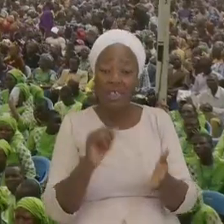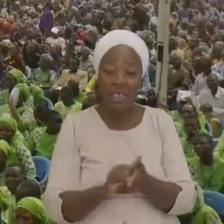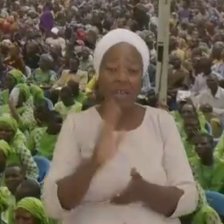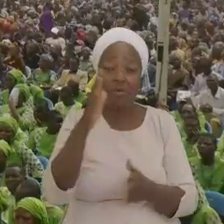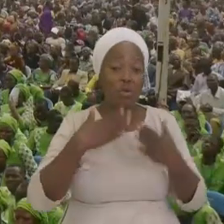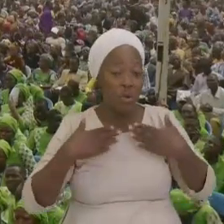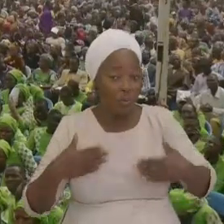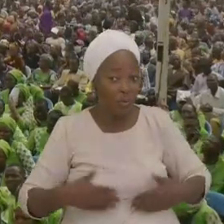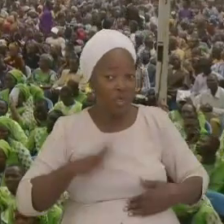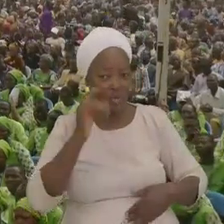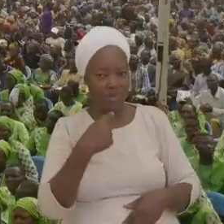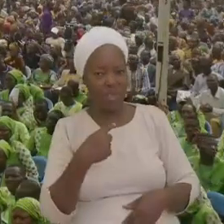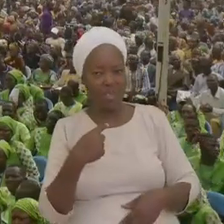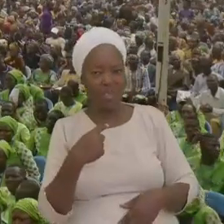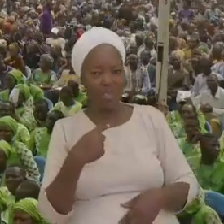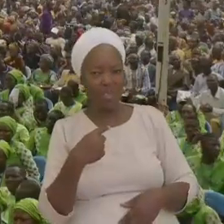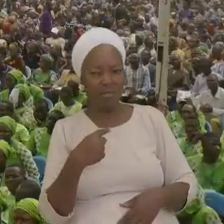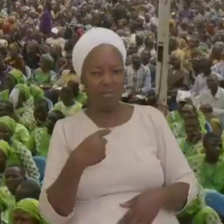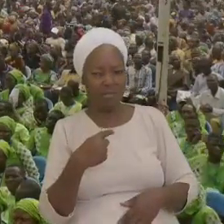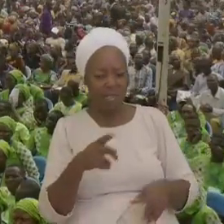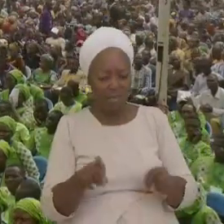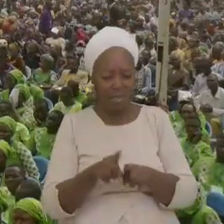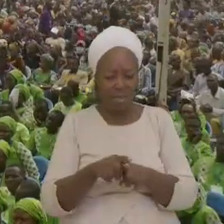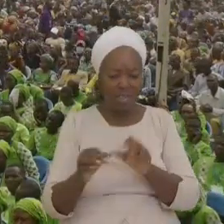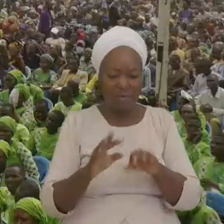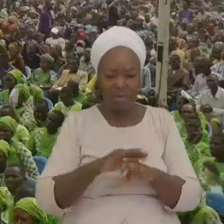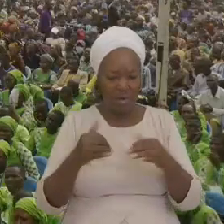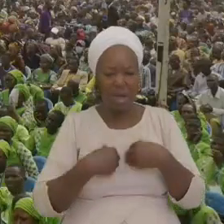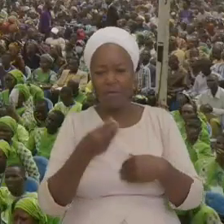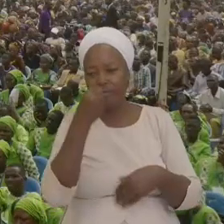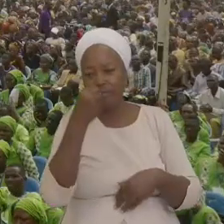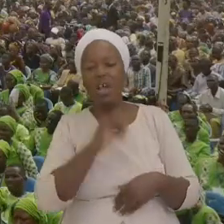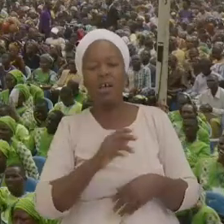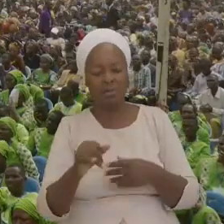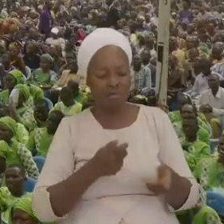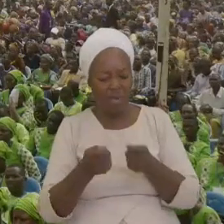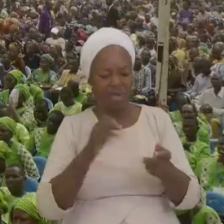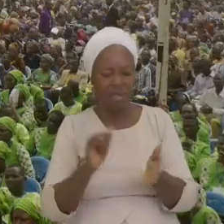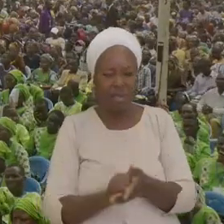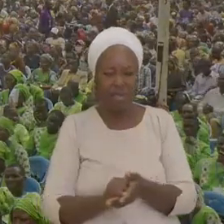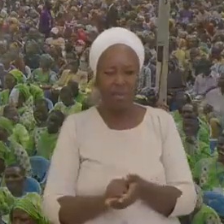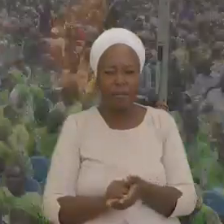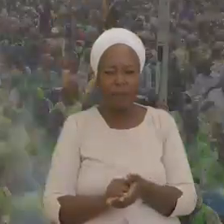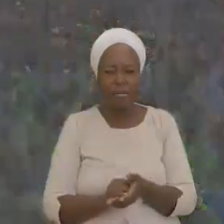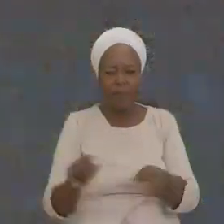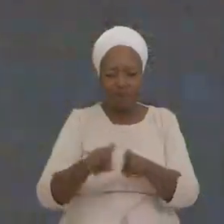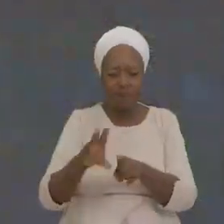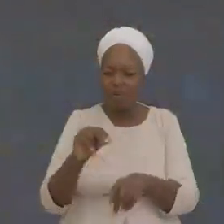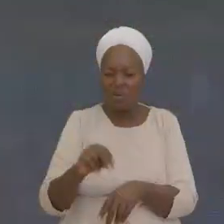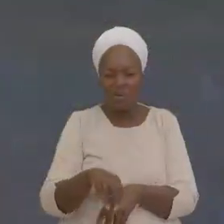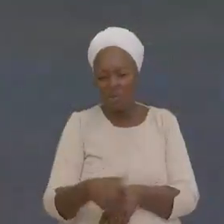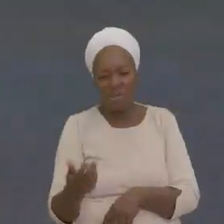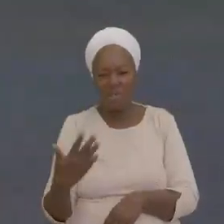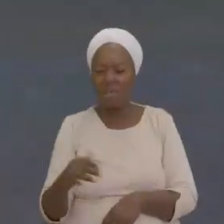will say, even if there's no food, I will manage that. Even if there's no other thing, I will tolerate